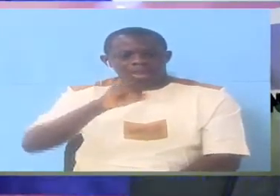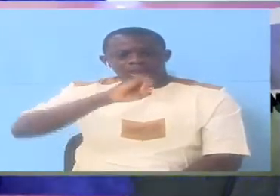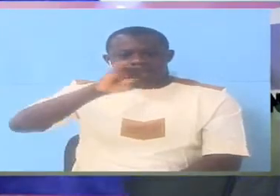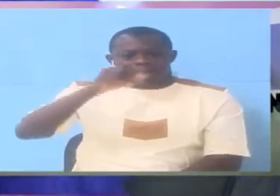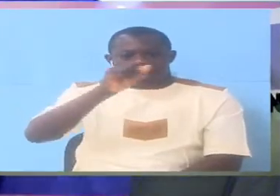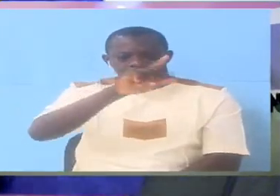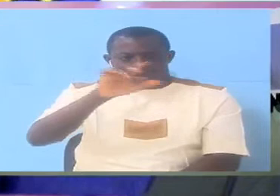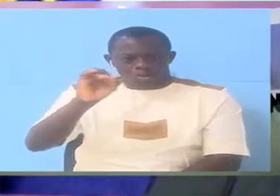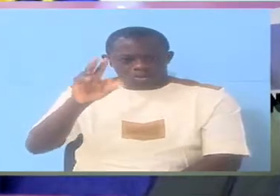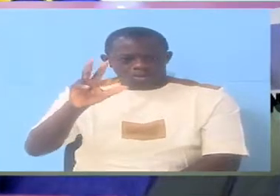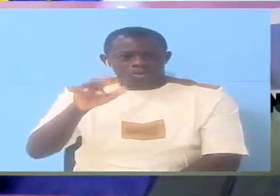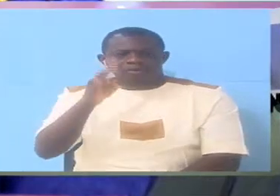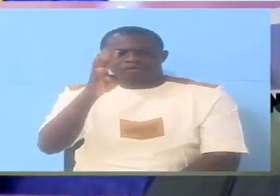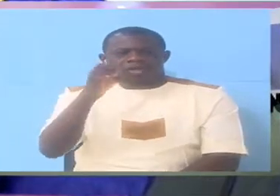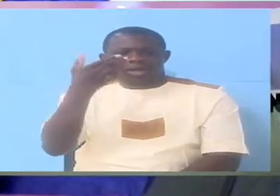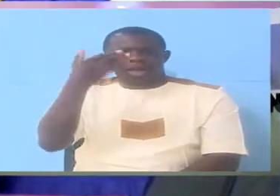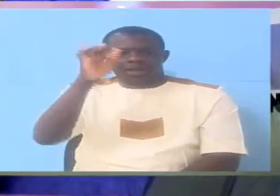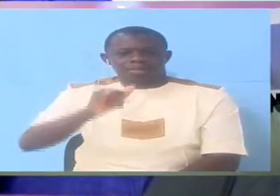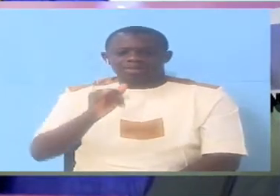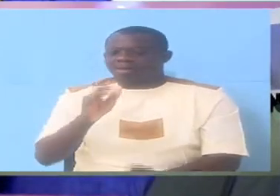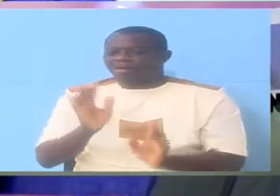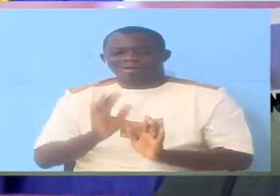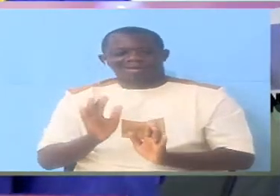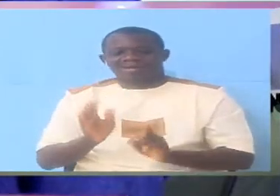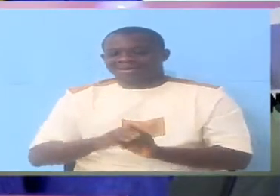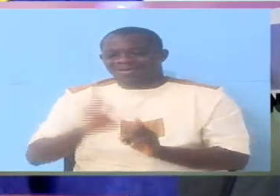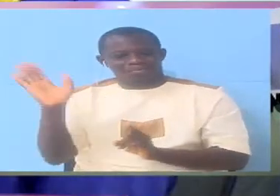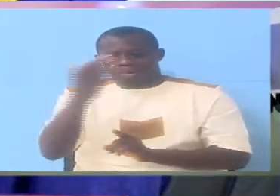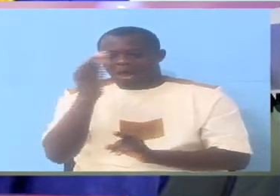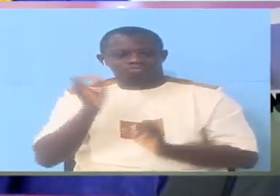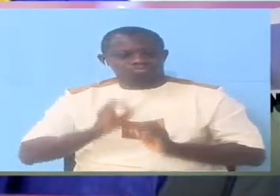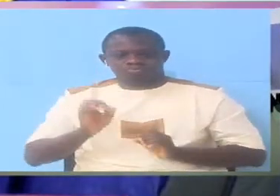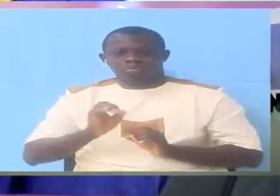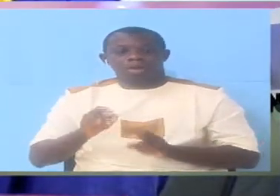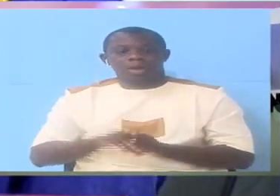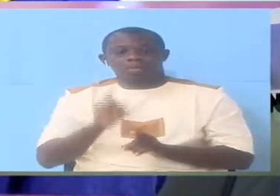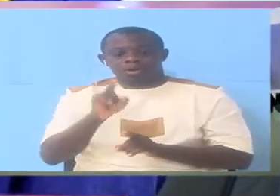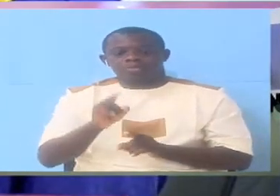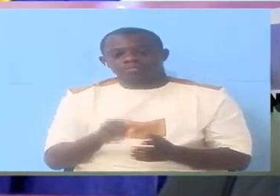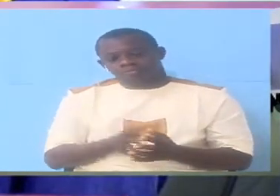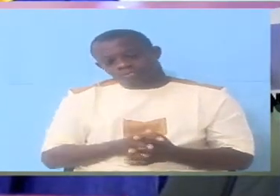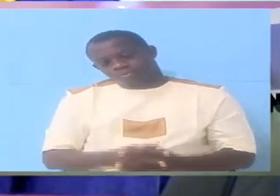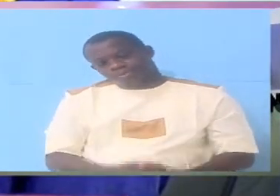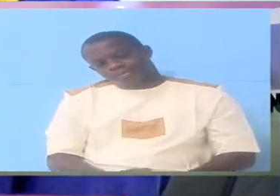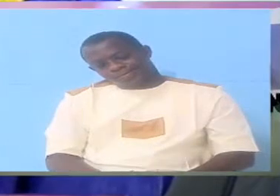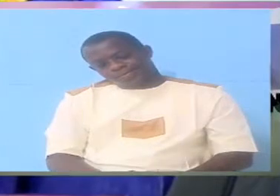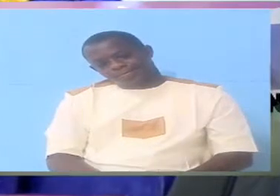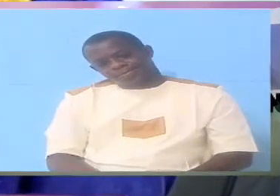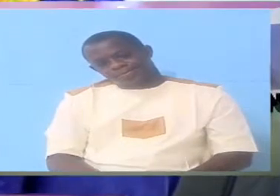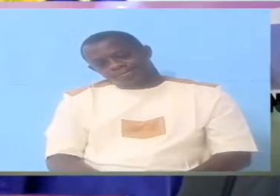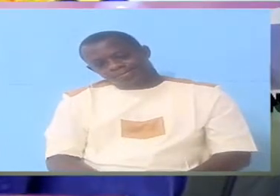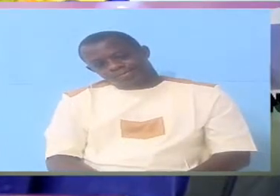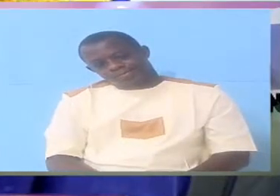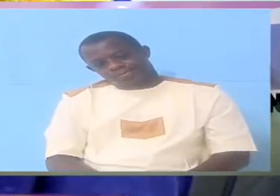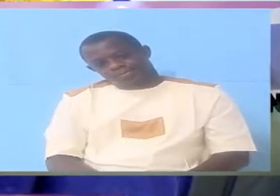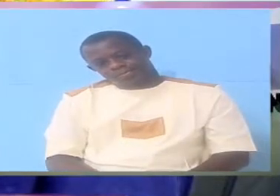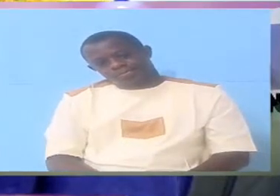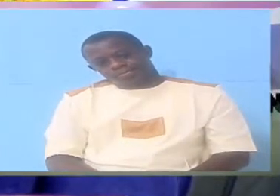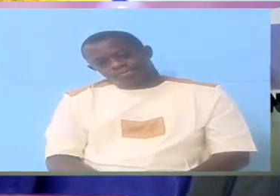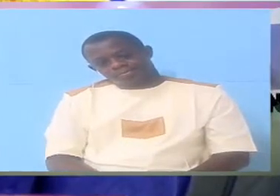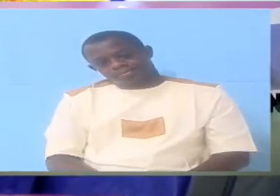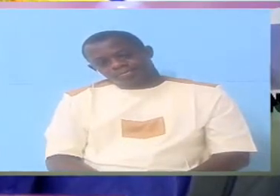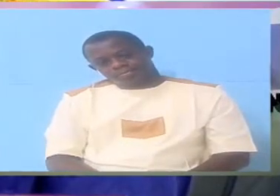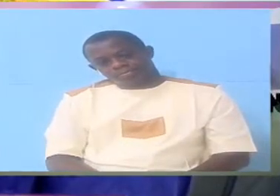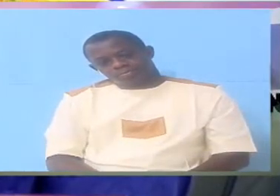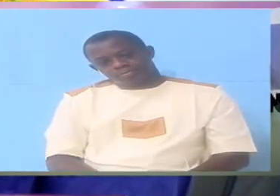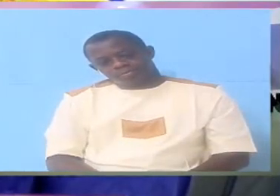if he comes and holds my ear and asks me my name and age, and I identify myself as Ebrima Jallow and 49 years, he will